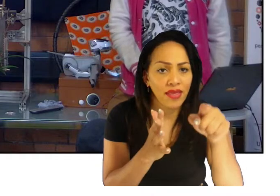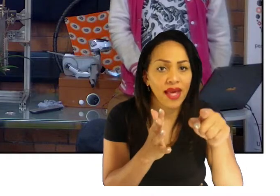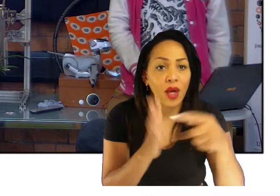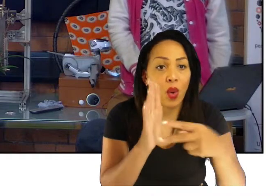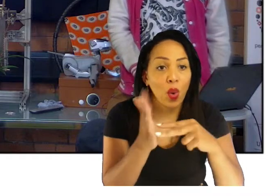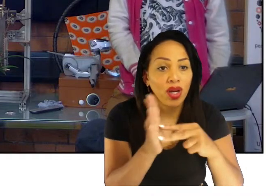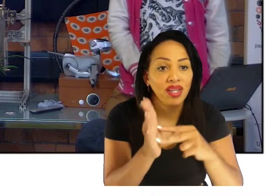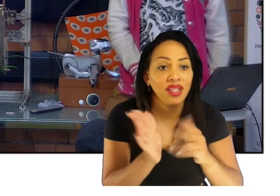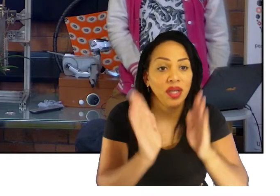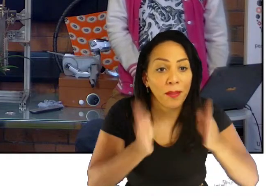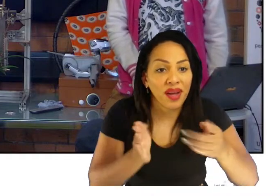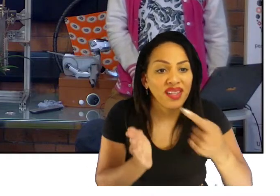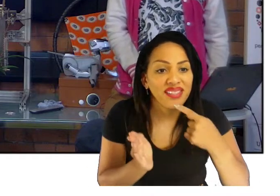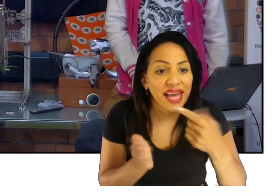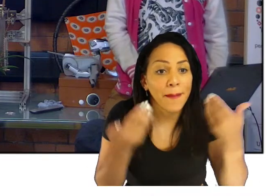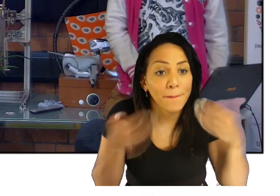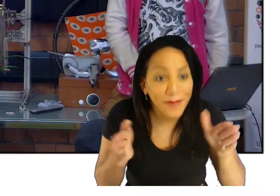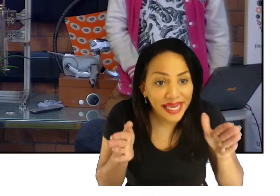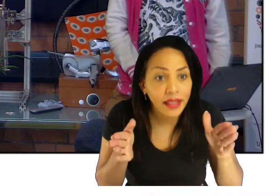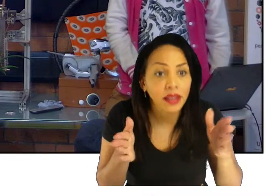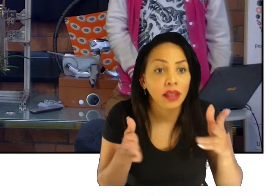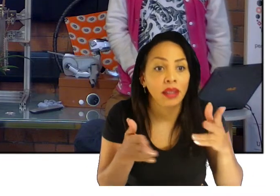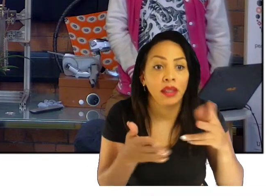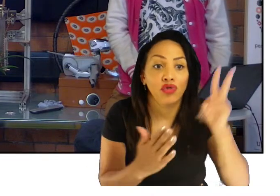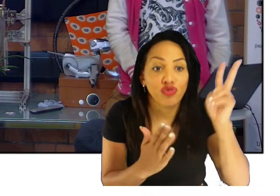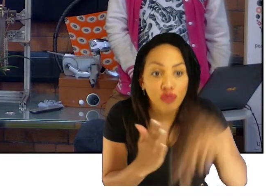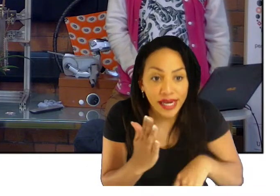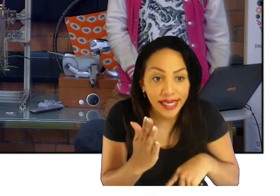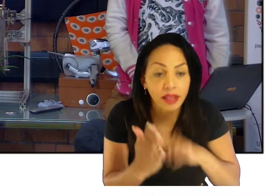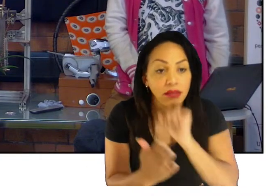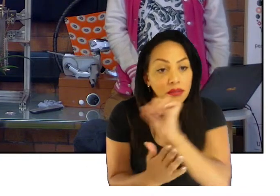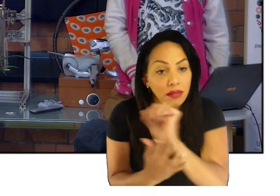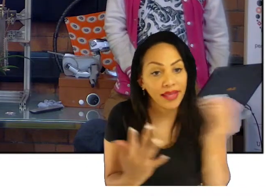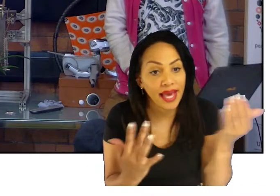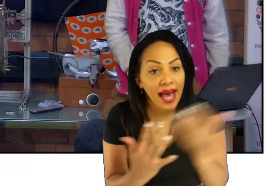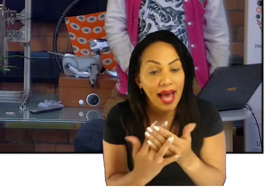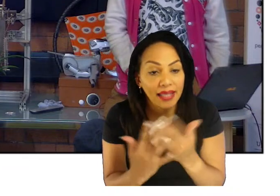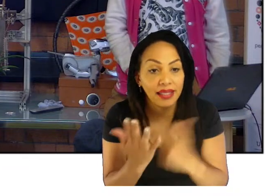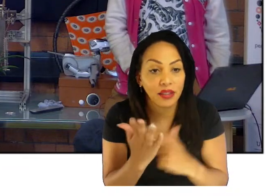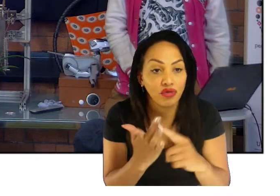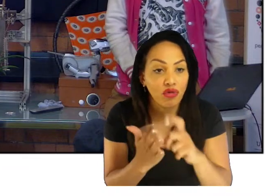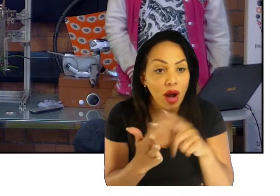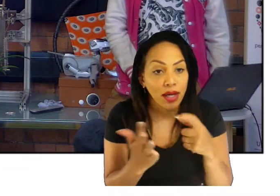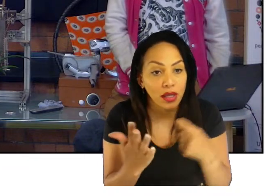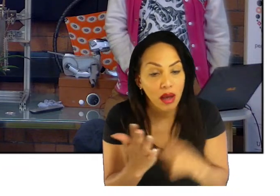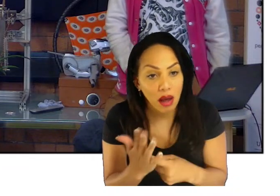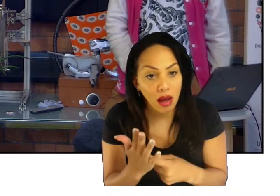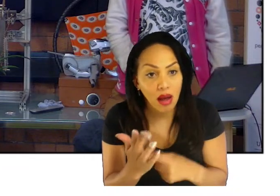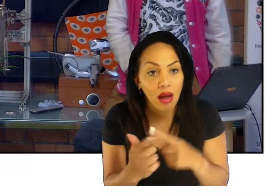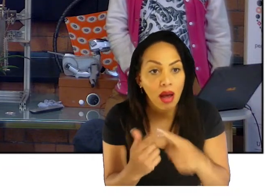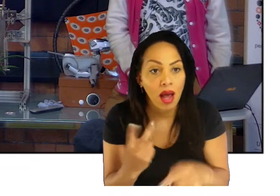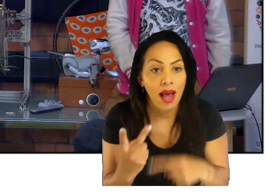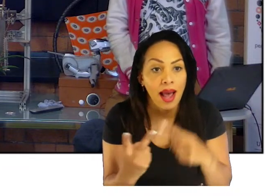key person to have contact with around how those access needs are met. But